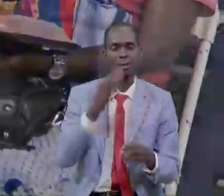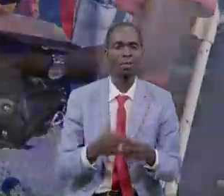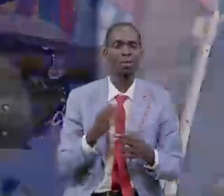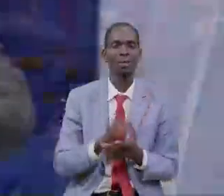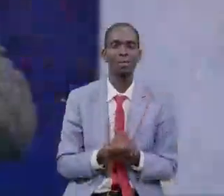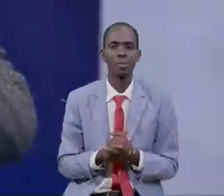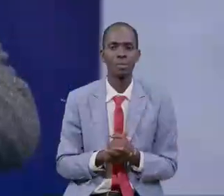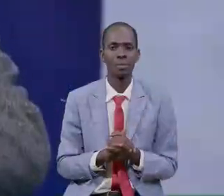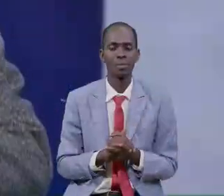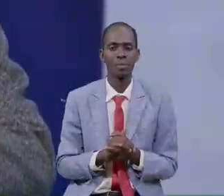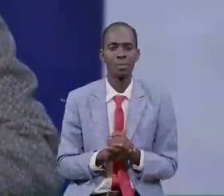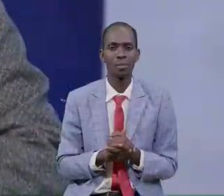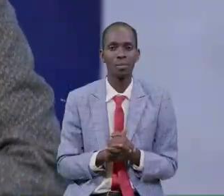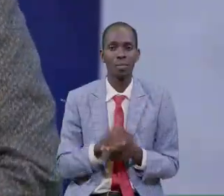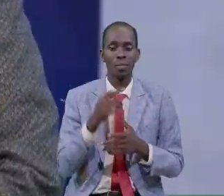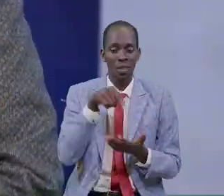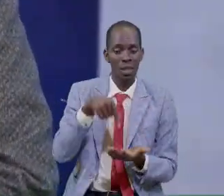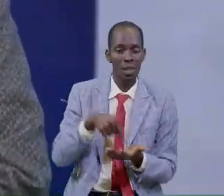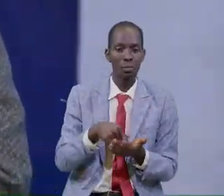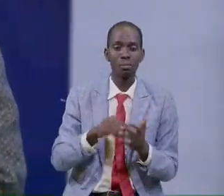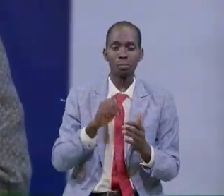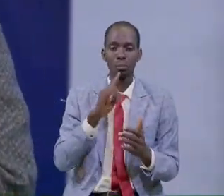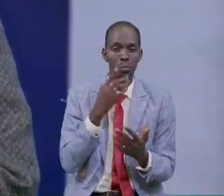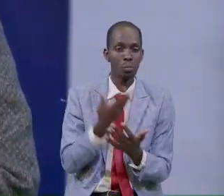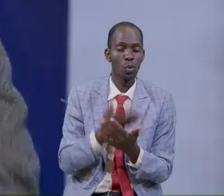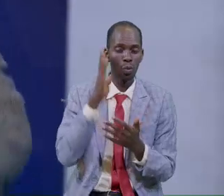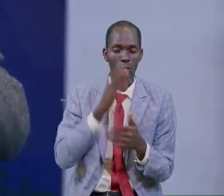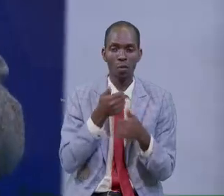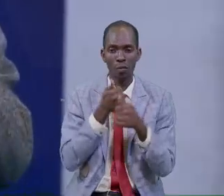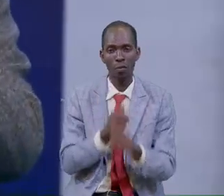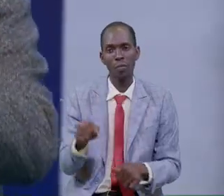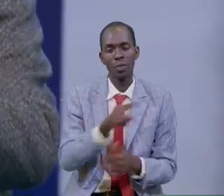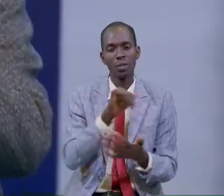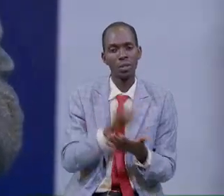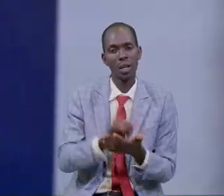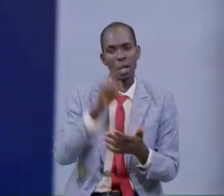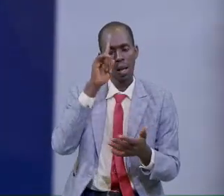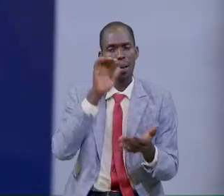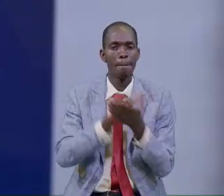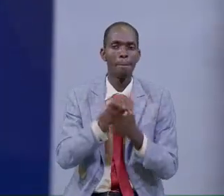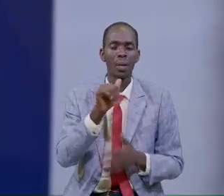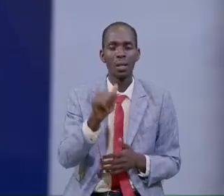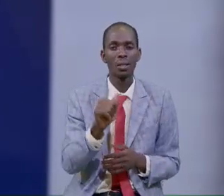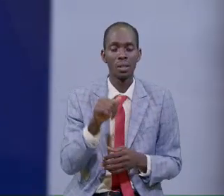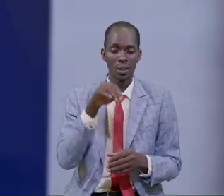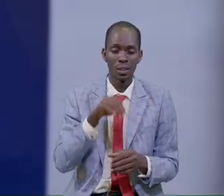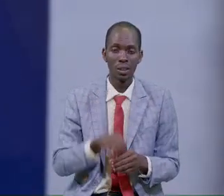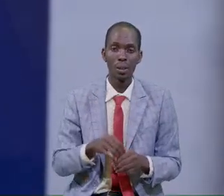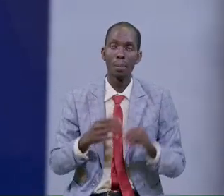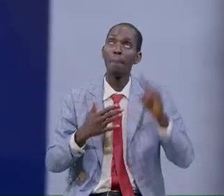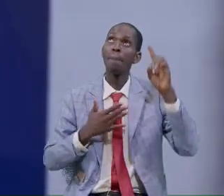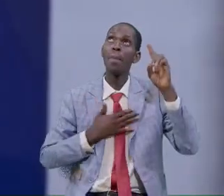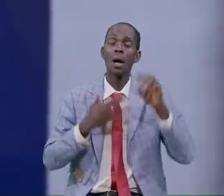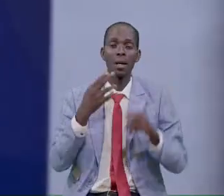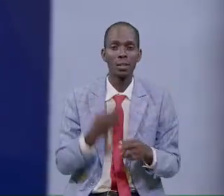This sign shall follow them that believe. In my name, they cast